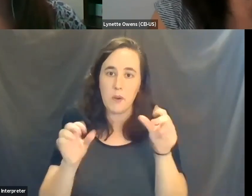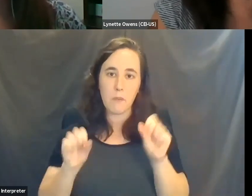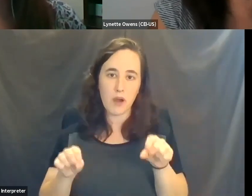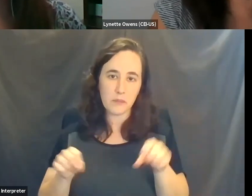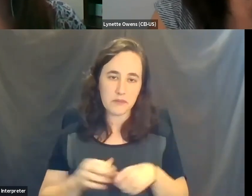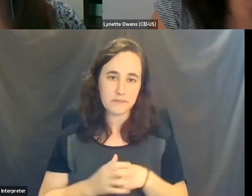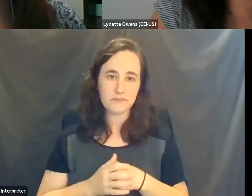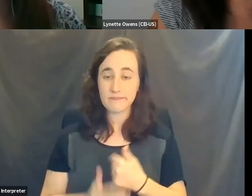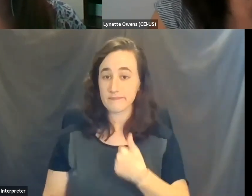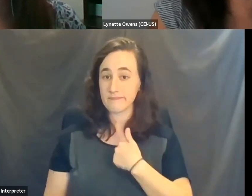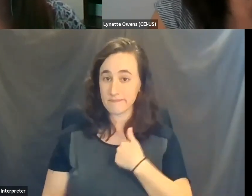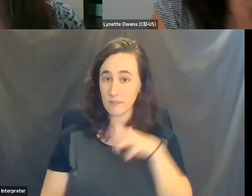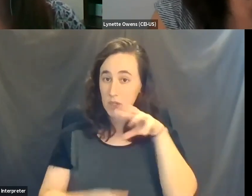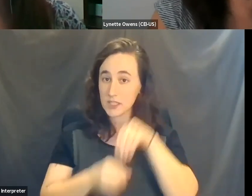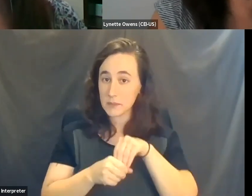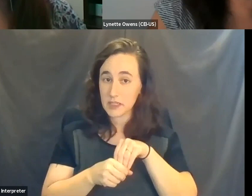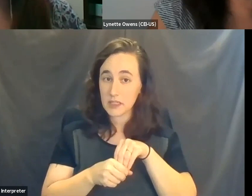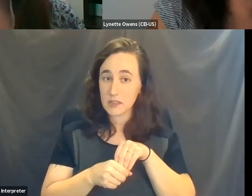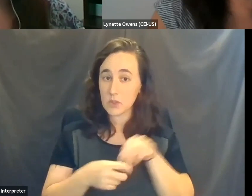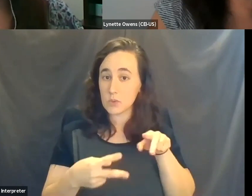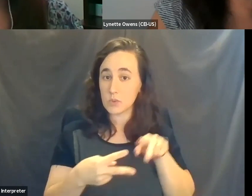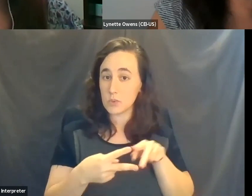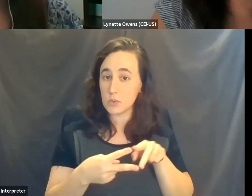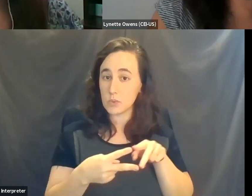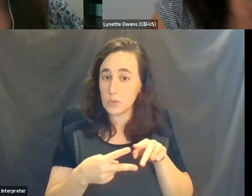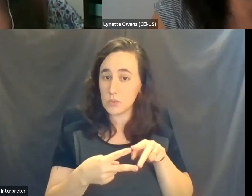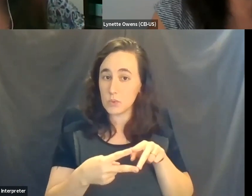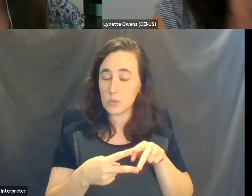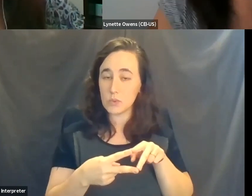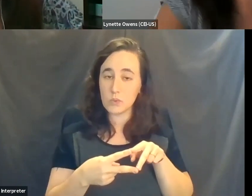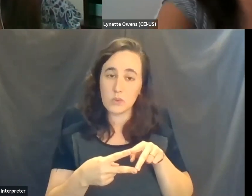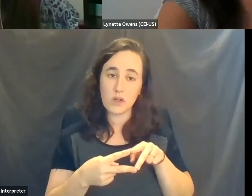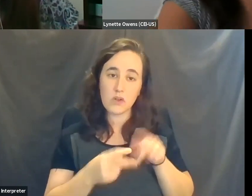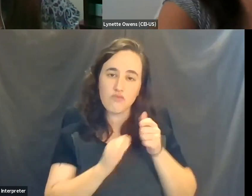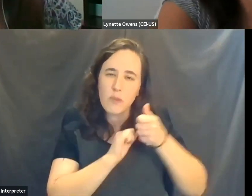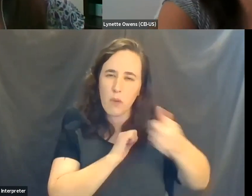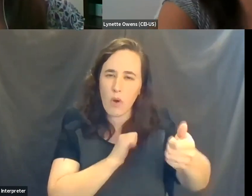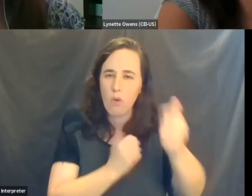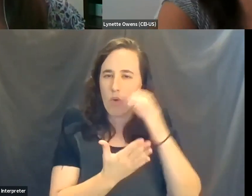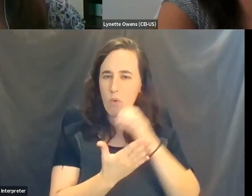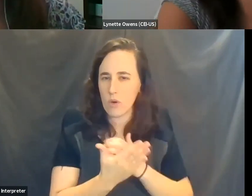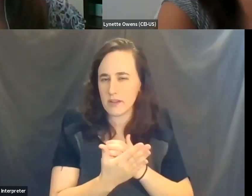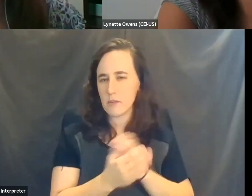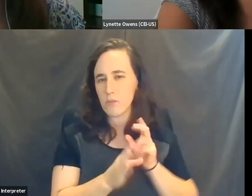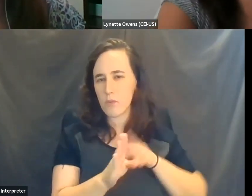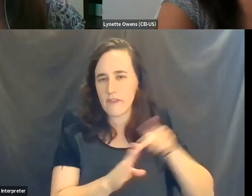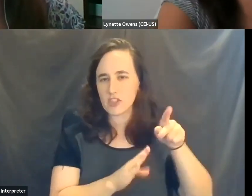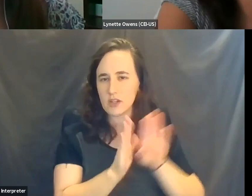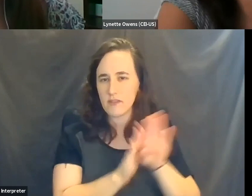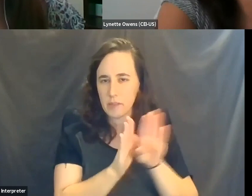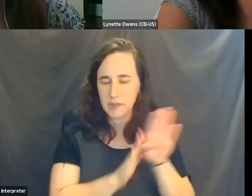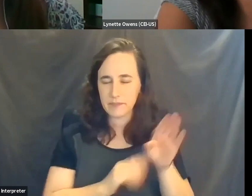I participated in 2-week-long remote courses or professional developments.